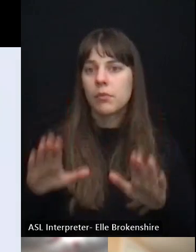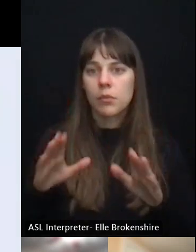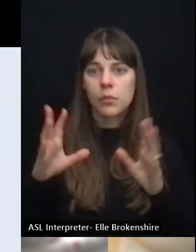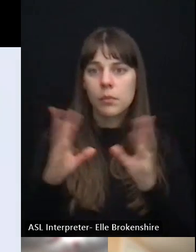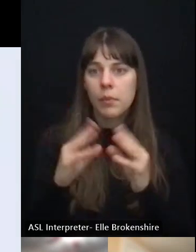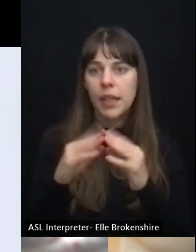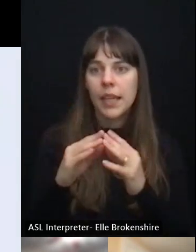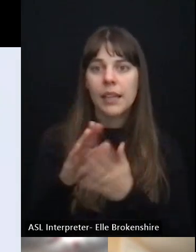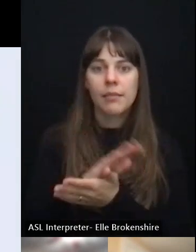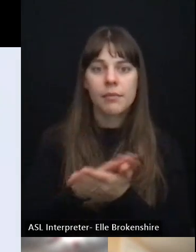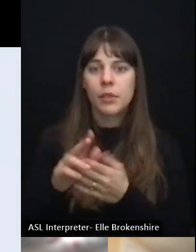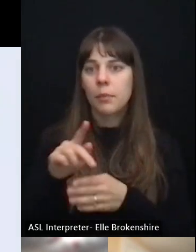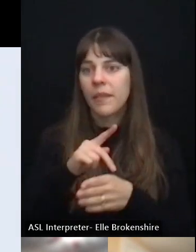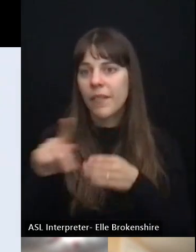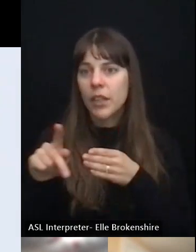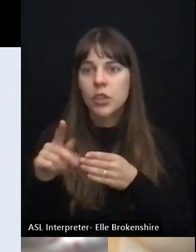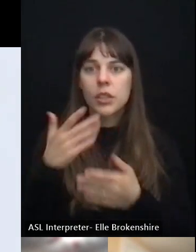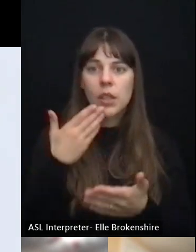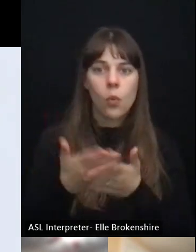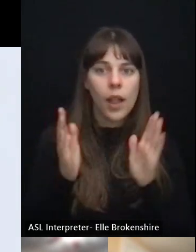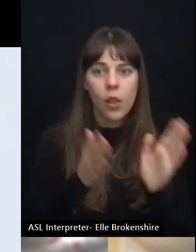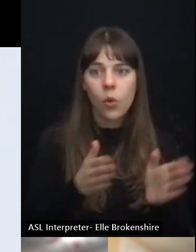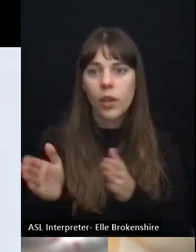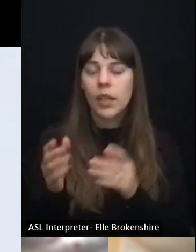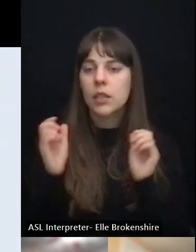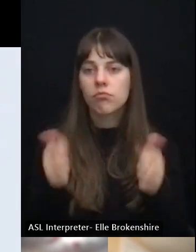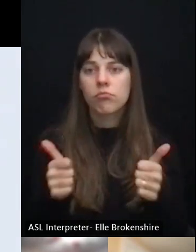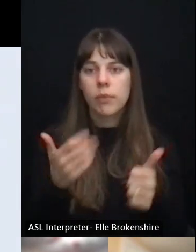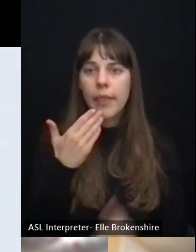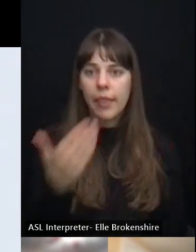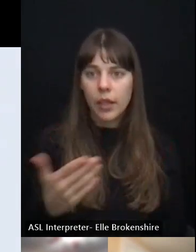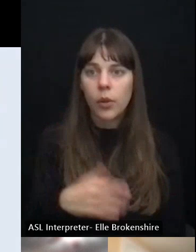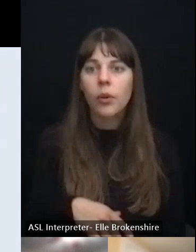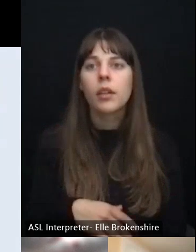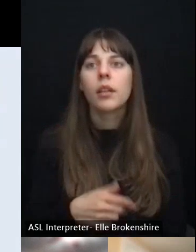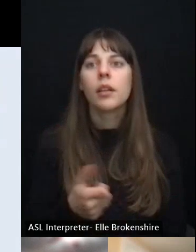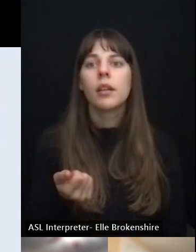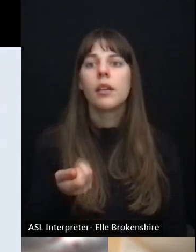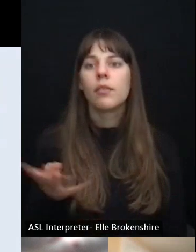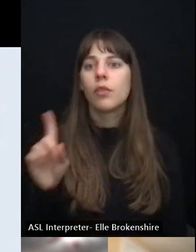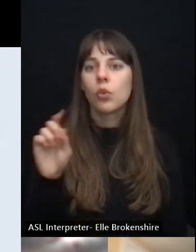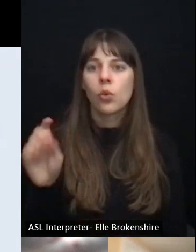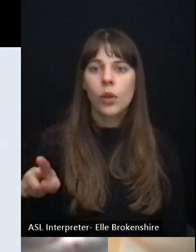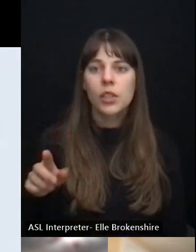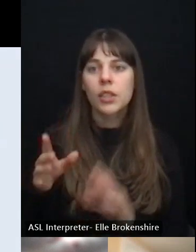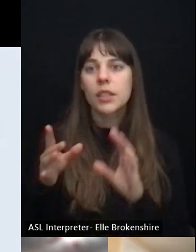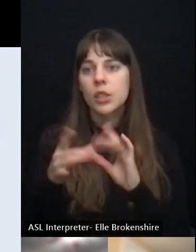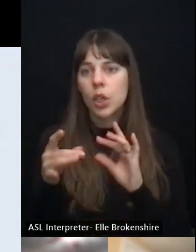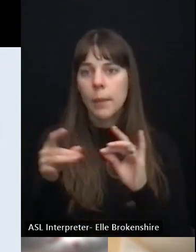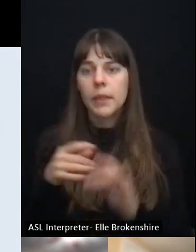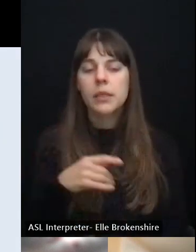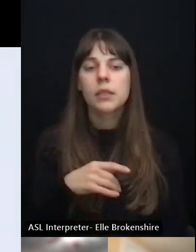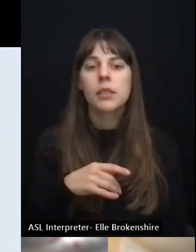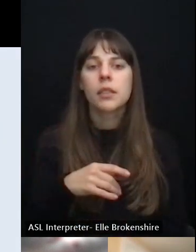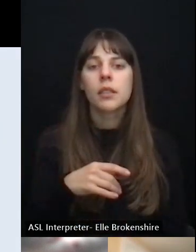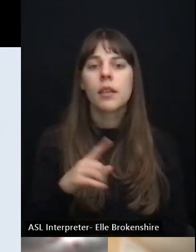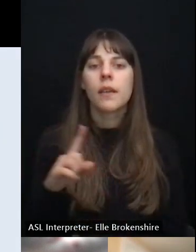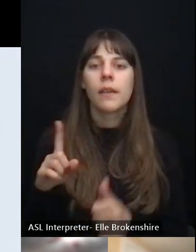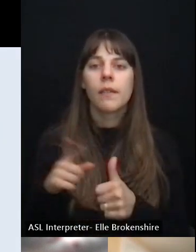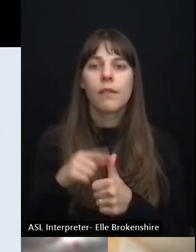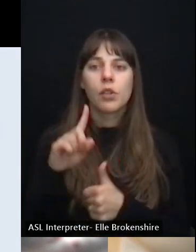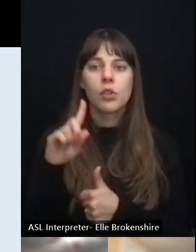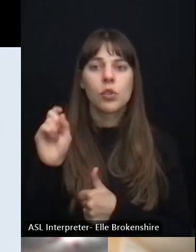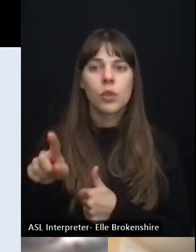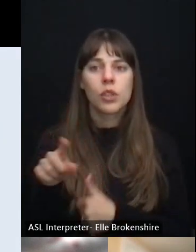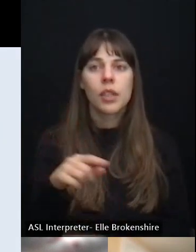nice, professionally well organized, done. So thanks for that. Few questions, comments here. First question